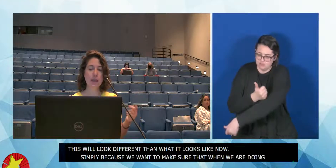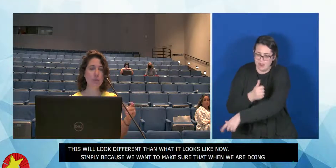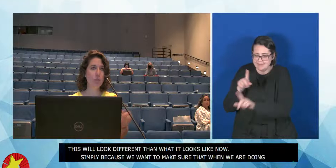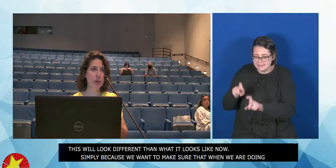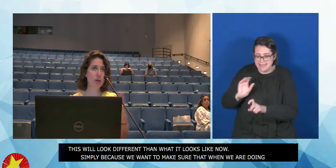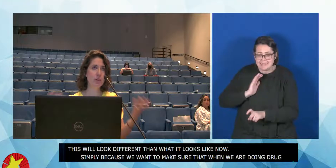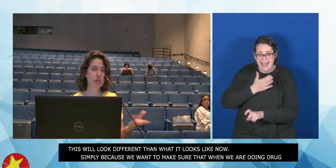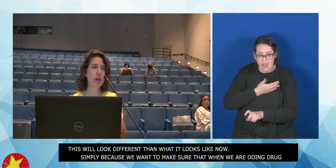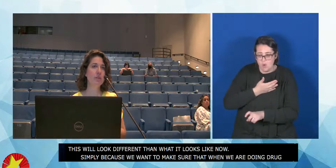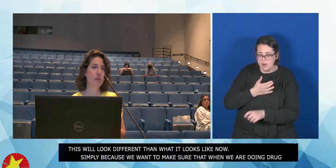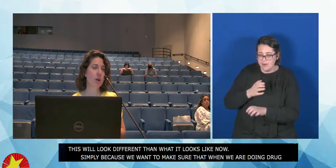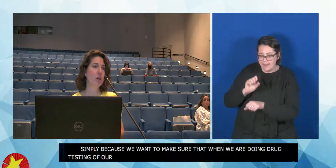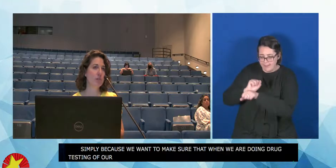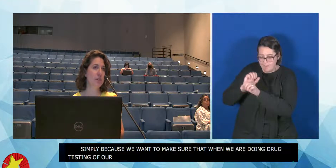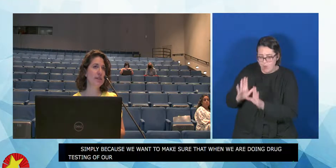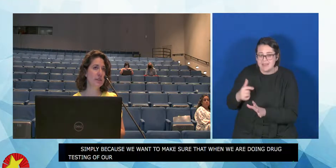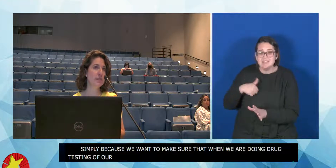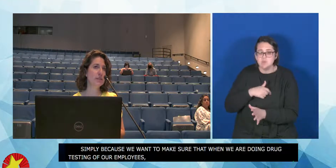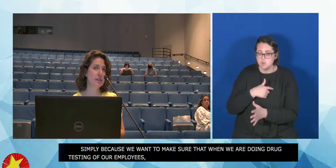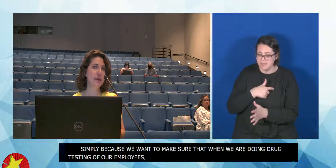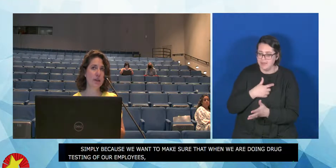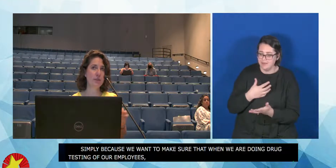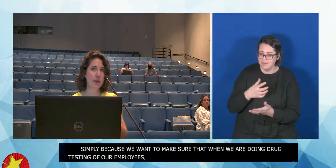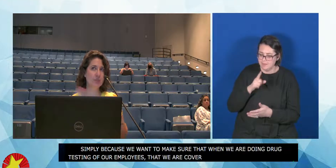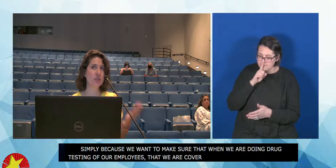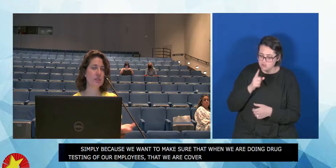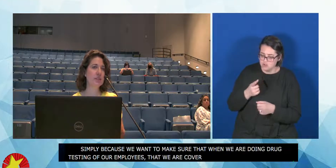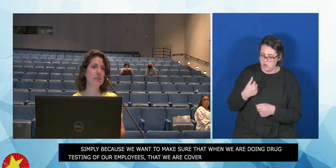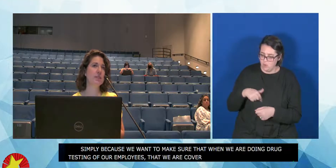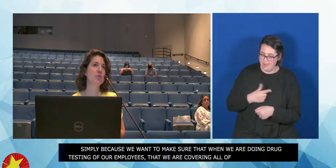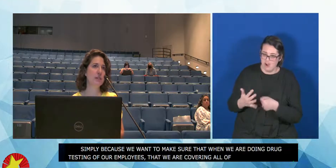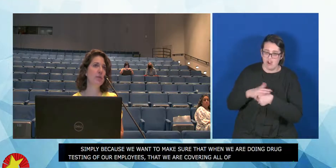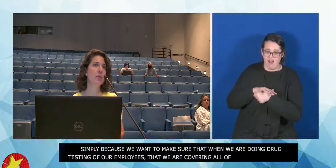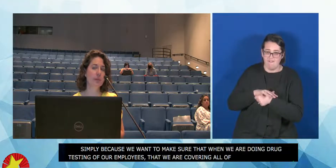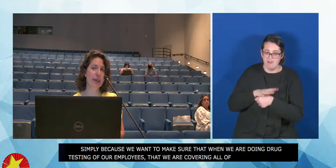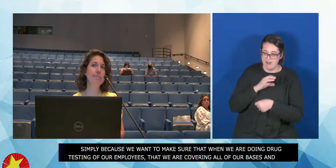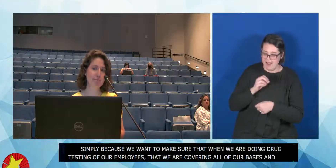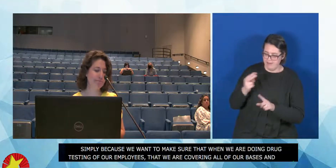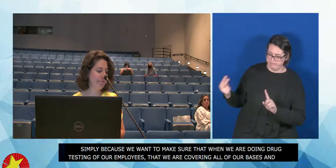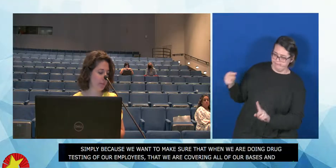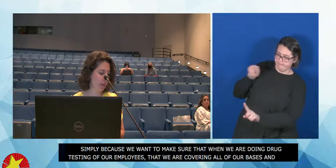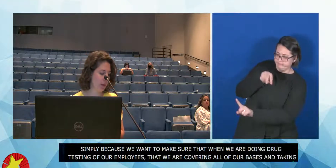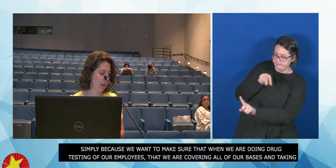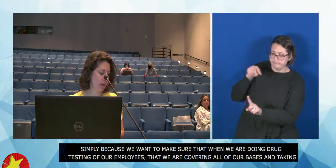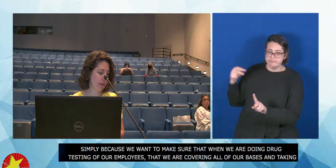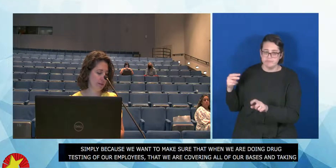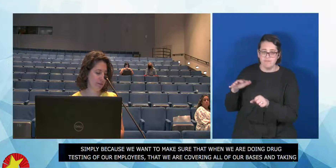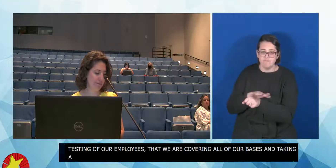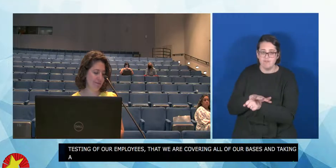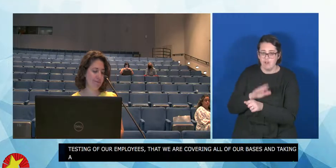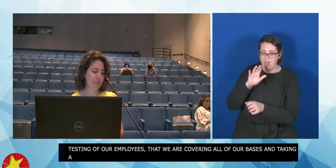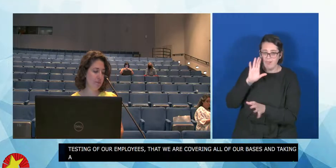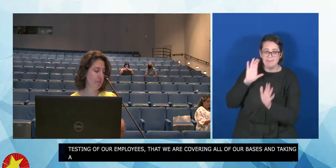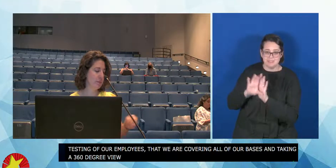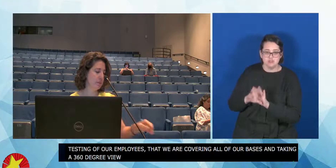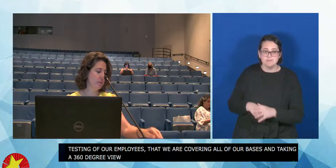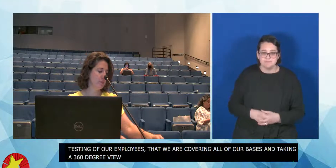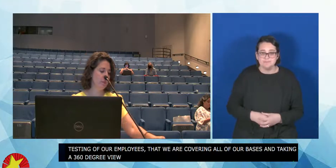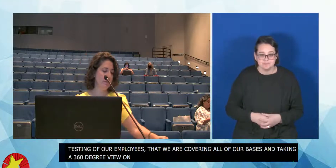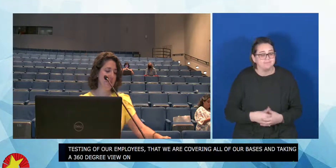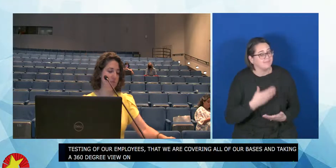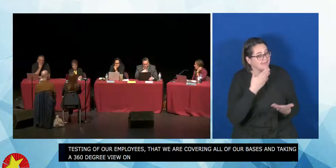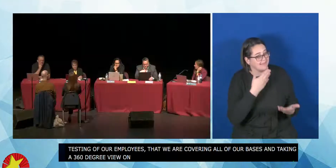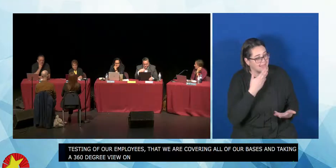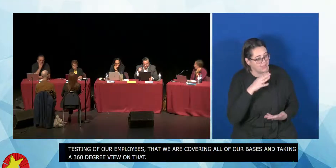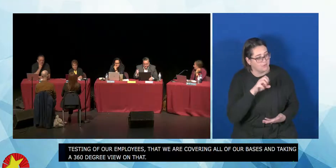employees, that we are covering all of our bases and taking a 360-degree view on that. Thank you, Ms. Murphy. And I just want to